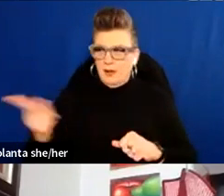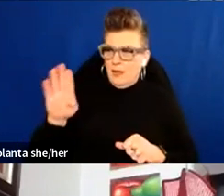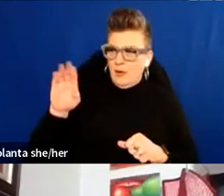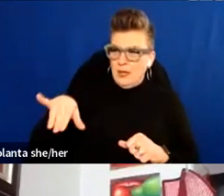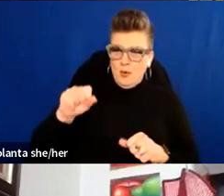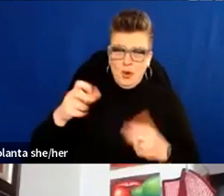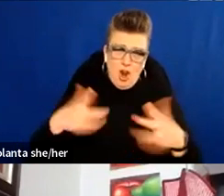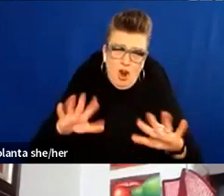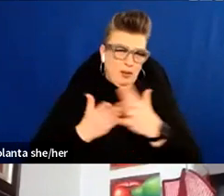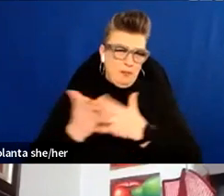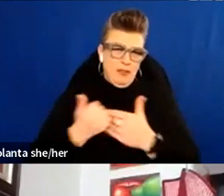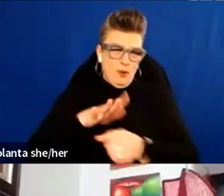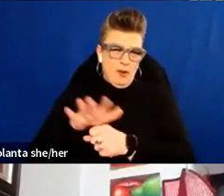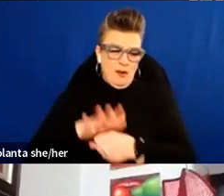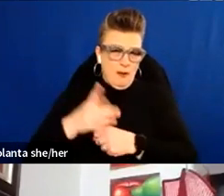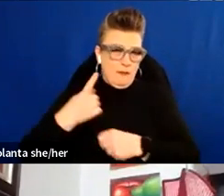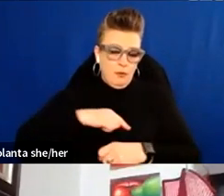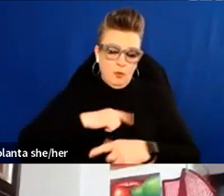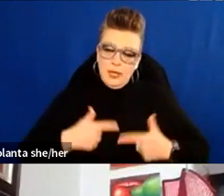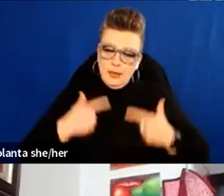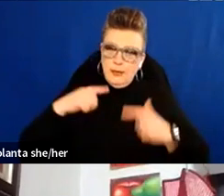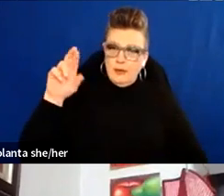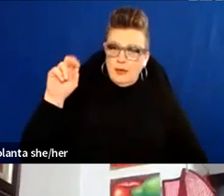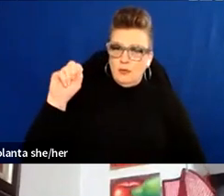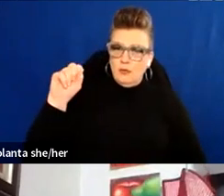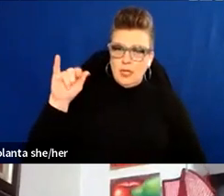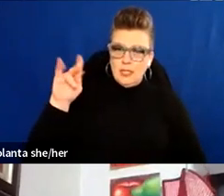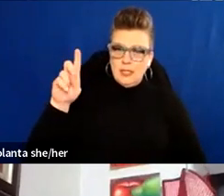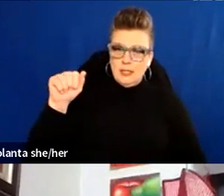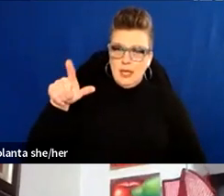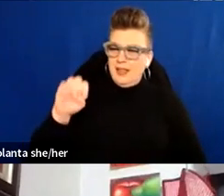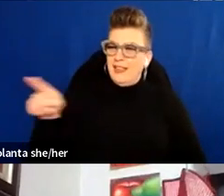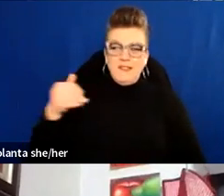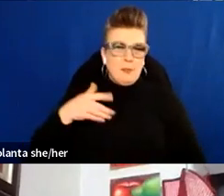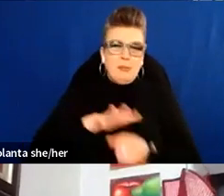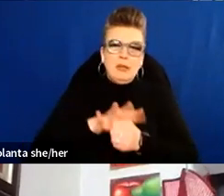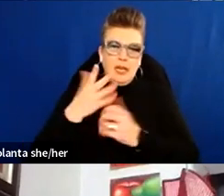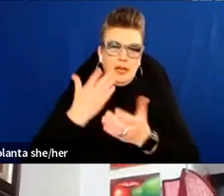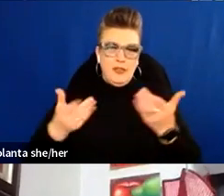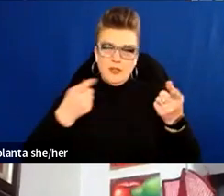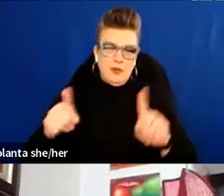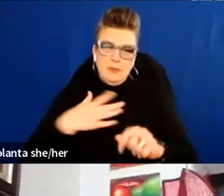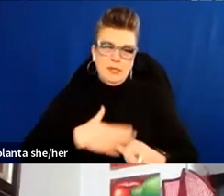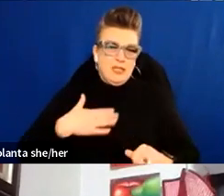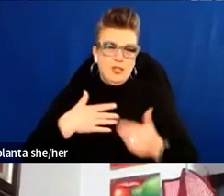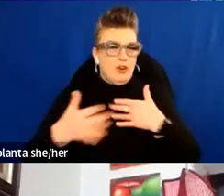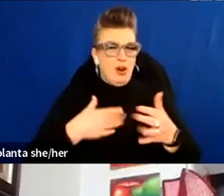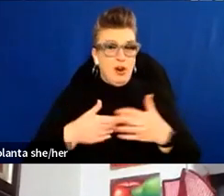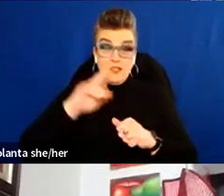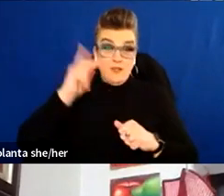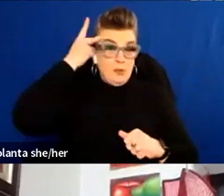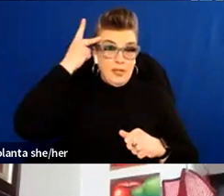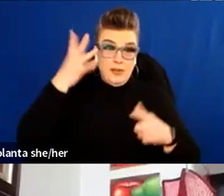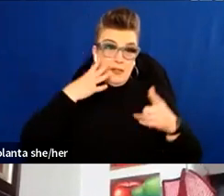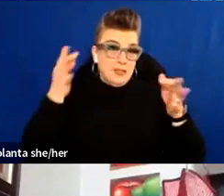roslindale they've had plenty of things going on that's made their lives difficult please um regardless of your political obligation